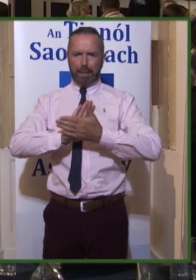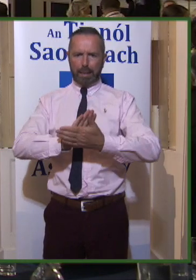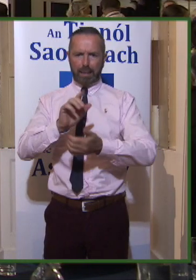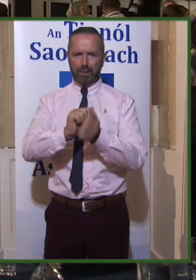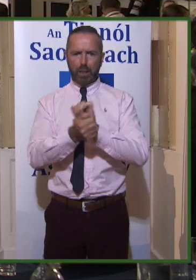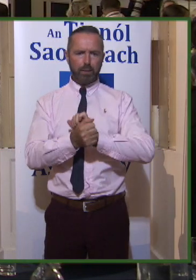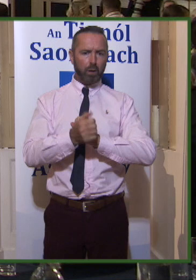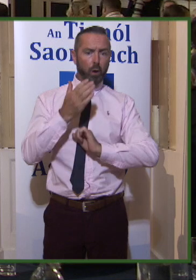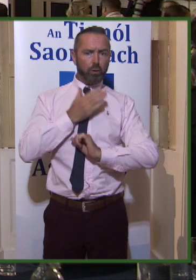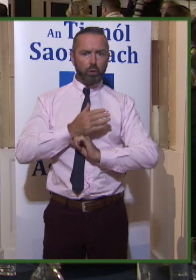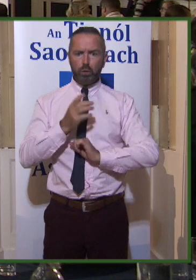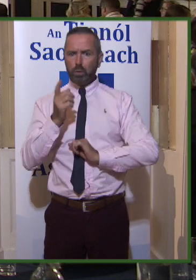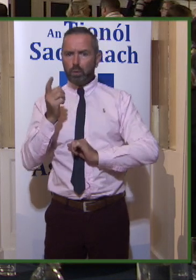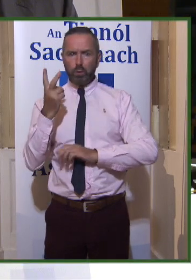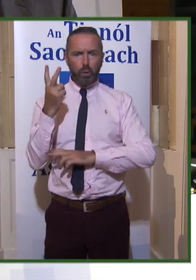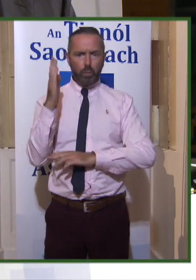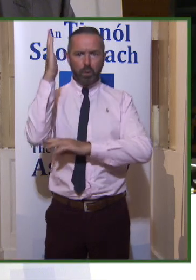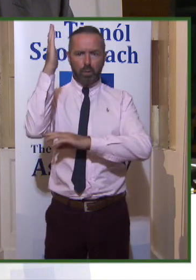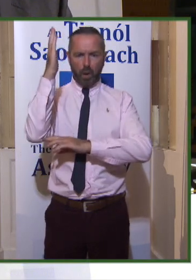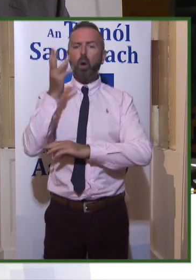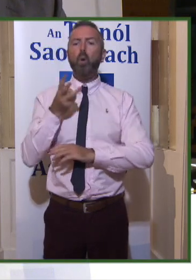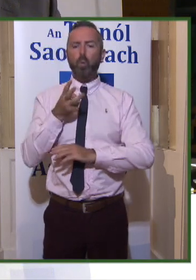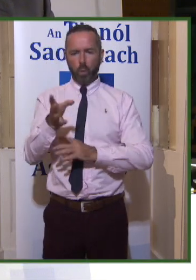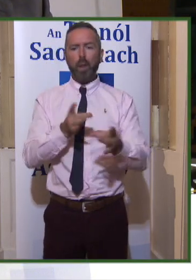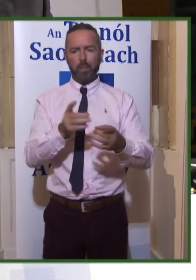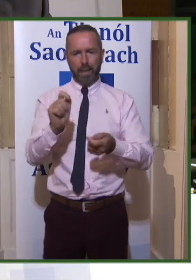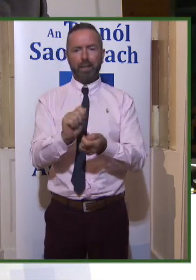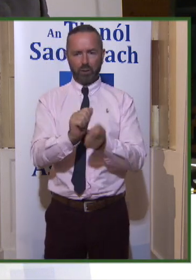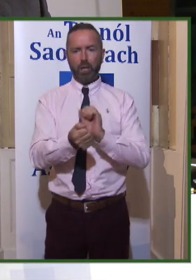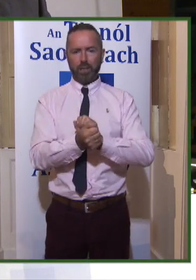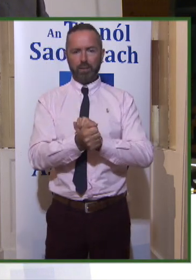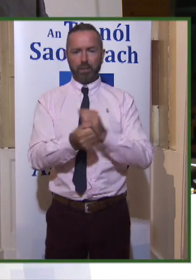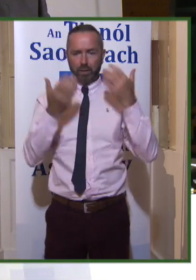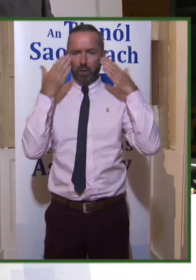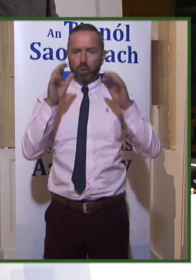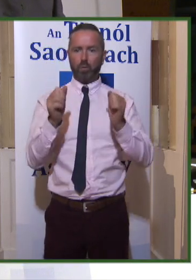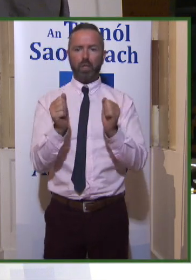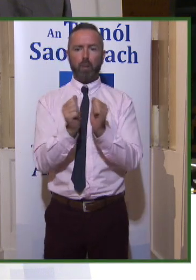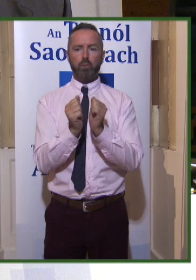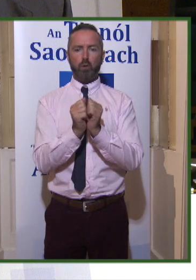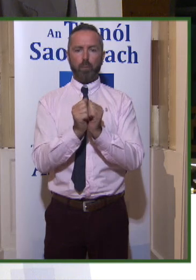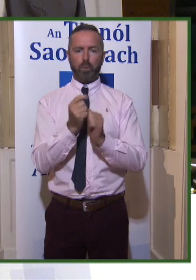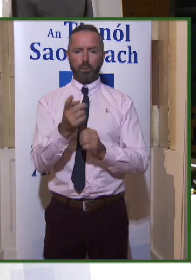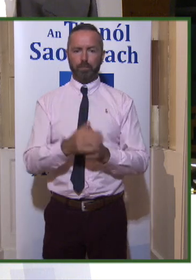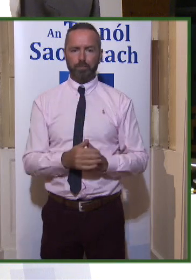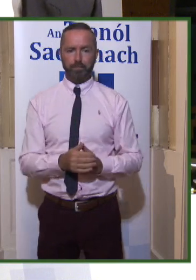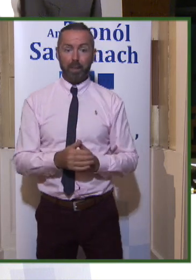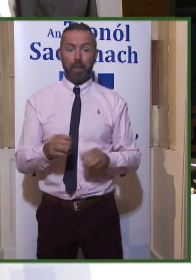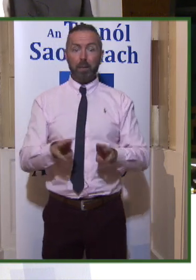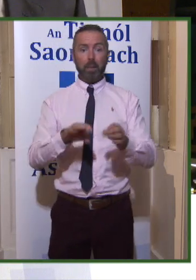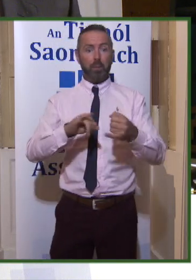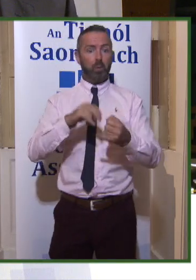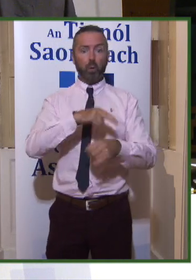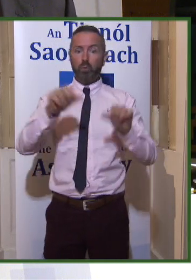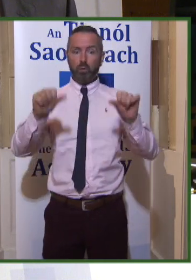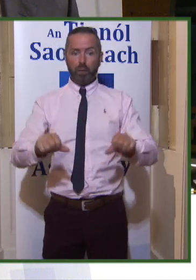Okay, so we'll make the change. We'll make the change, okay, to reflect an appropriate amount. People who don't agree with it can feel free to